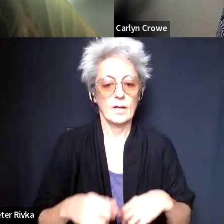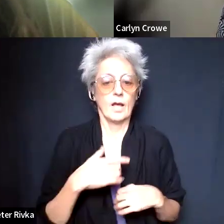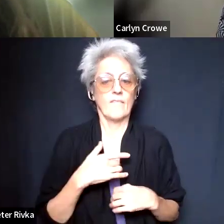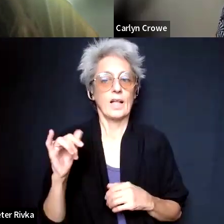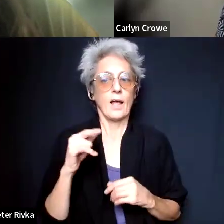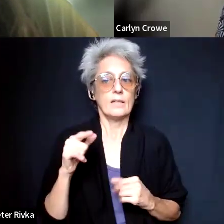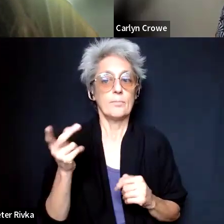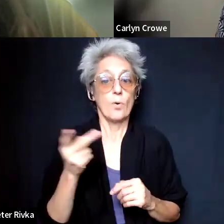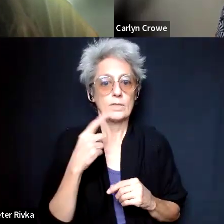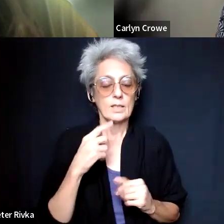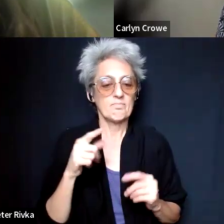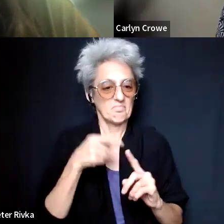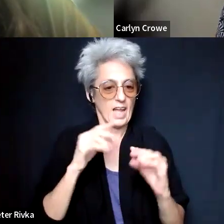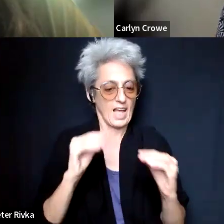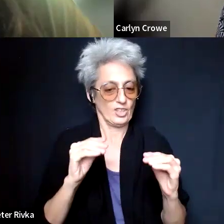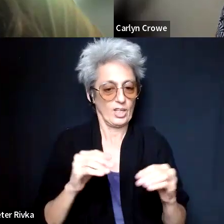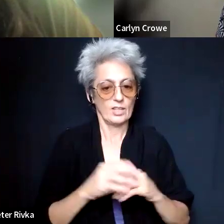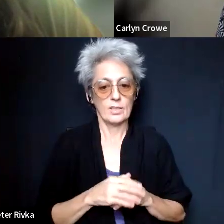many legislators who,